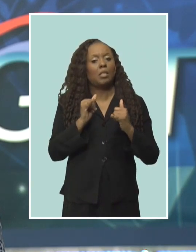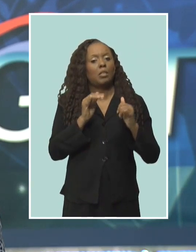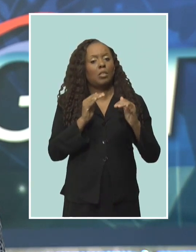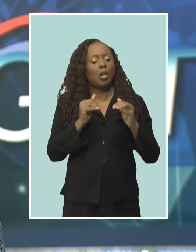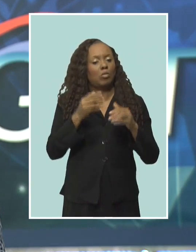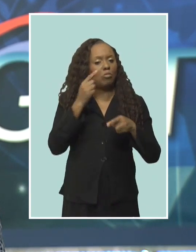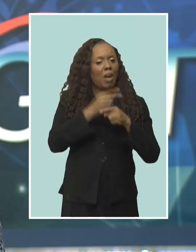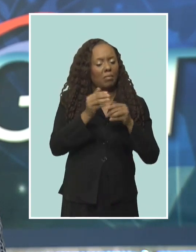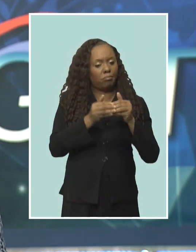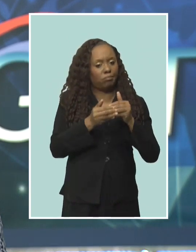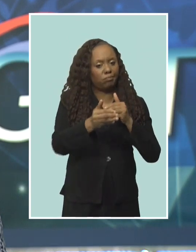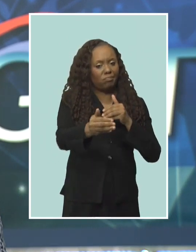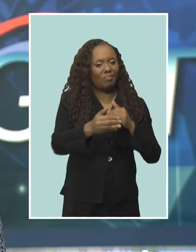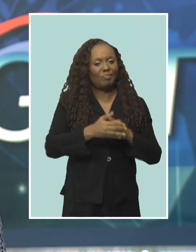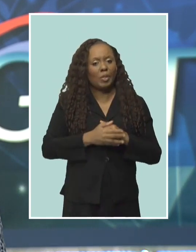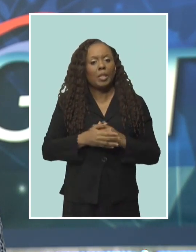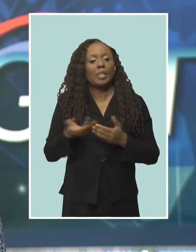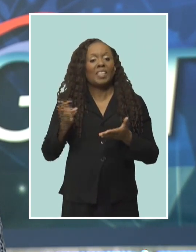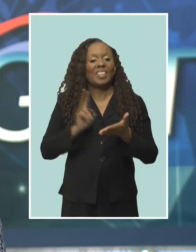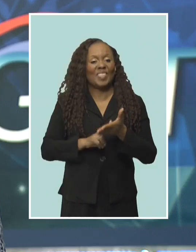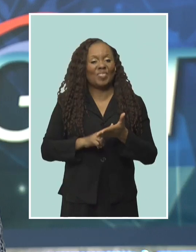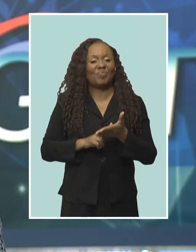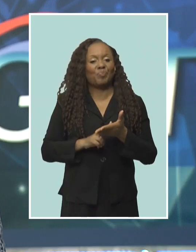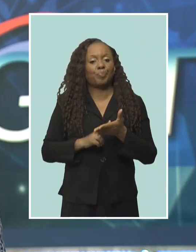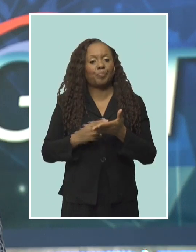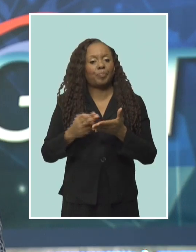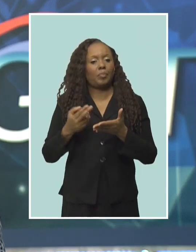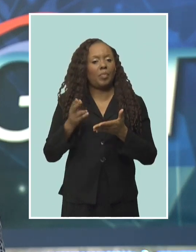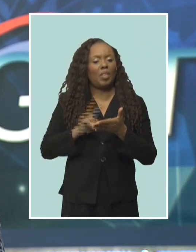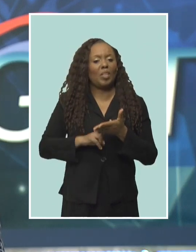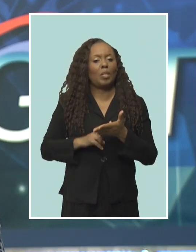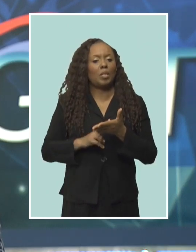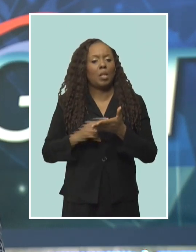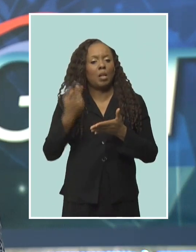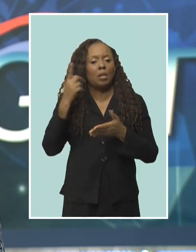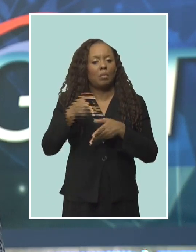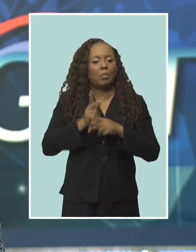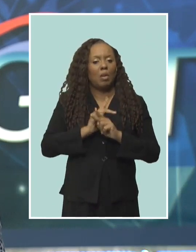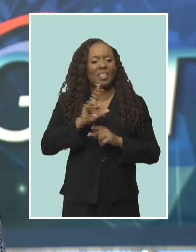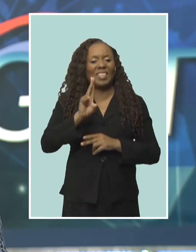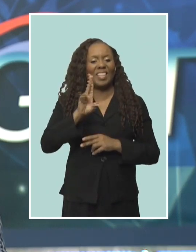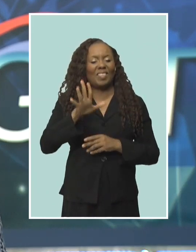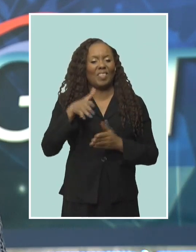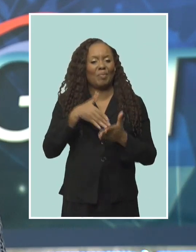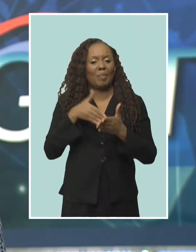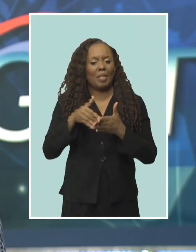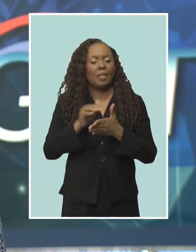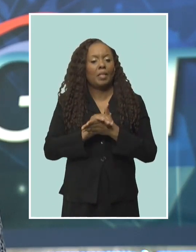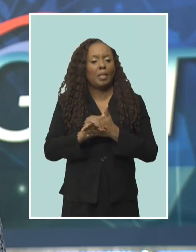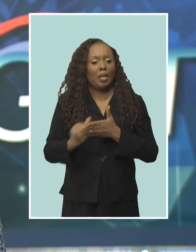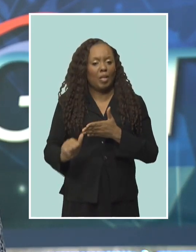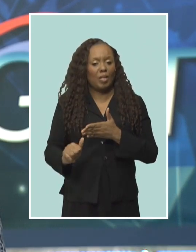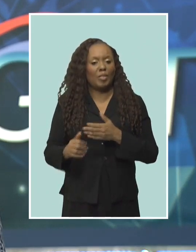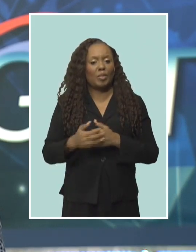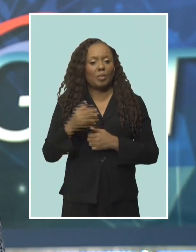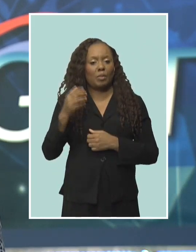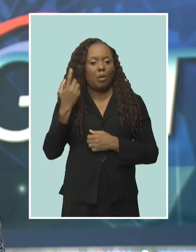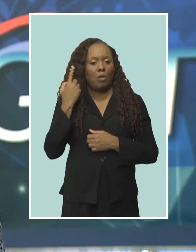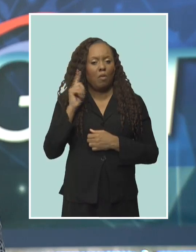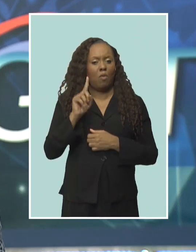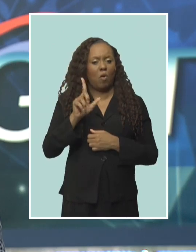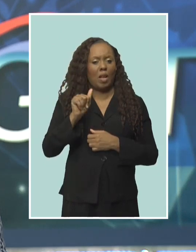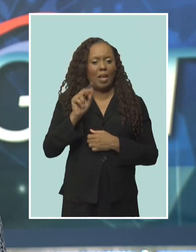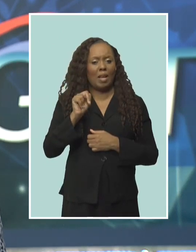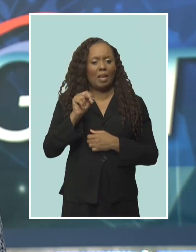million loan agreement with the CAF Development Bank of Latin America and the Caribbean to finance the sector-wide